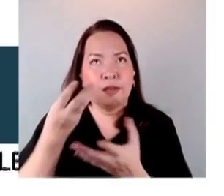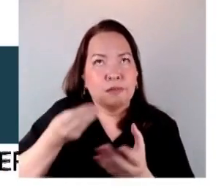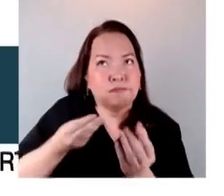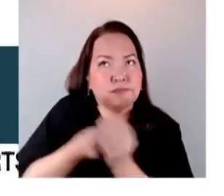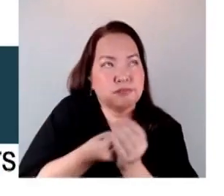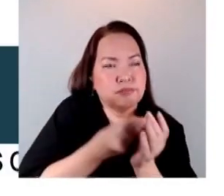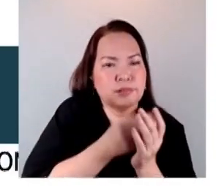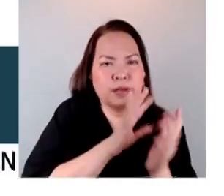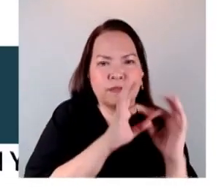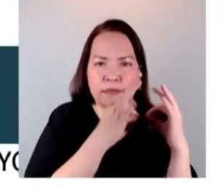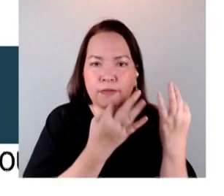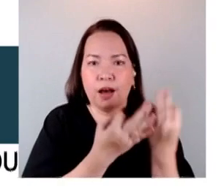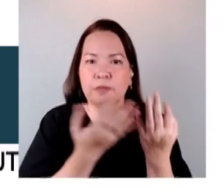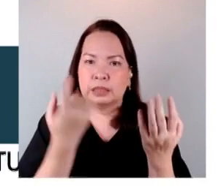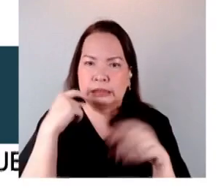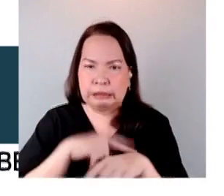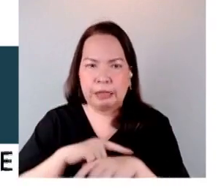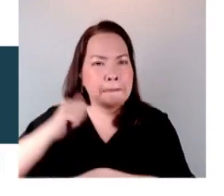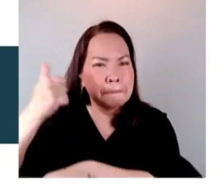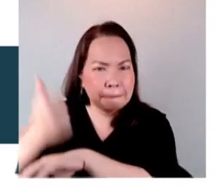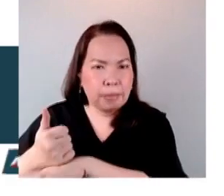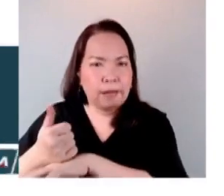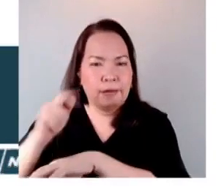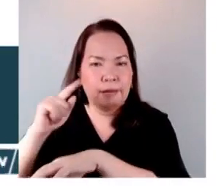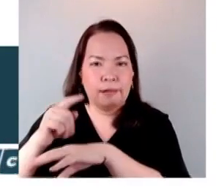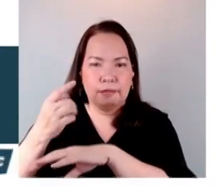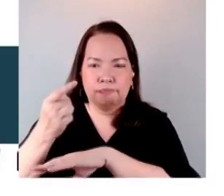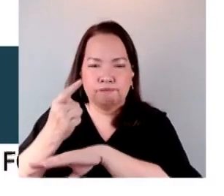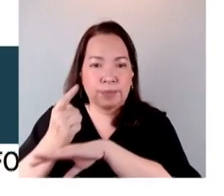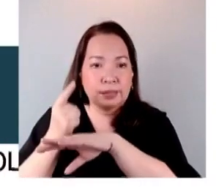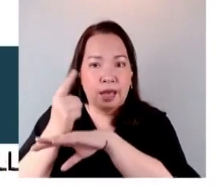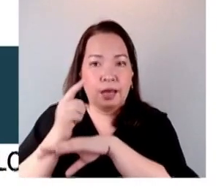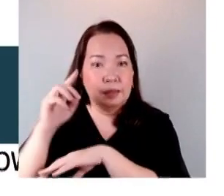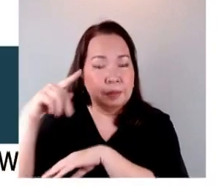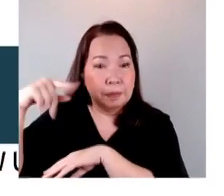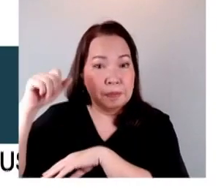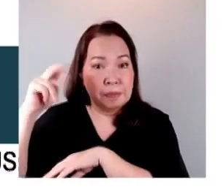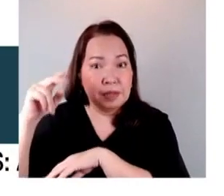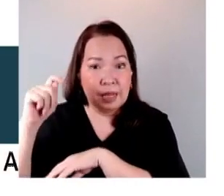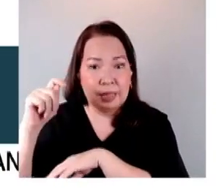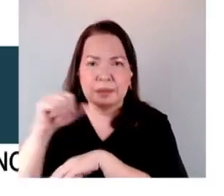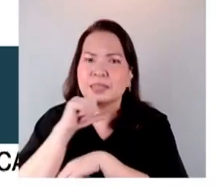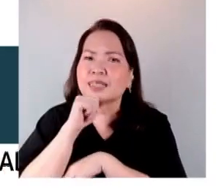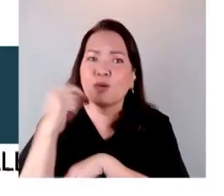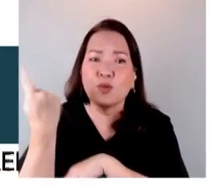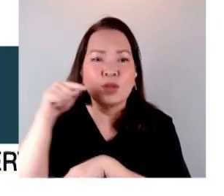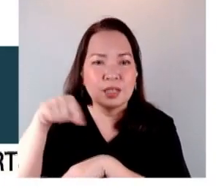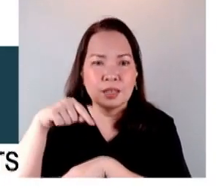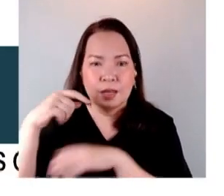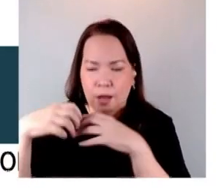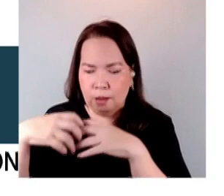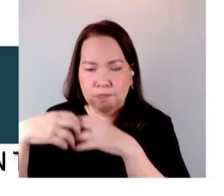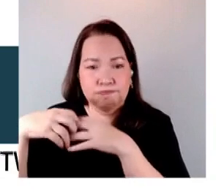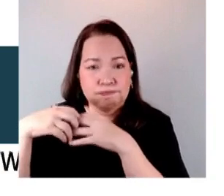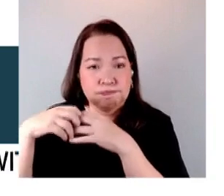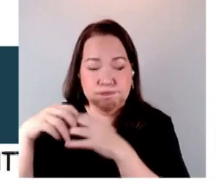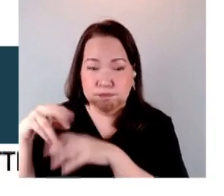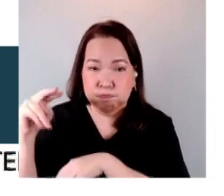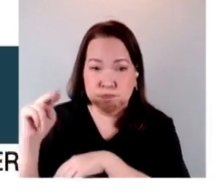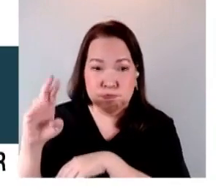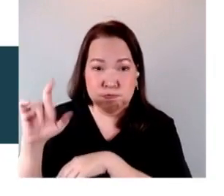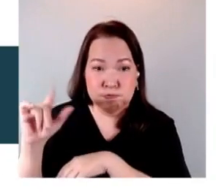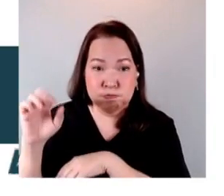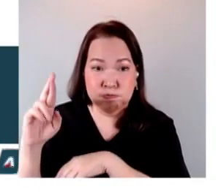family committed involving the nuclear power plant. But it's not just the nuclear power plant, Carmina. In 2003, when the